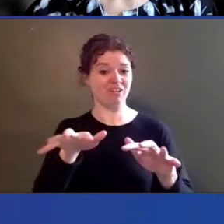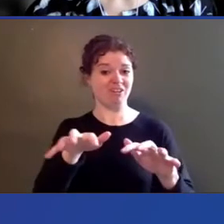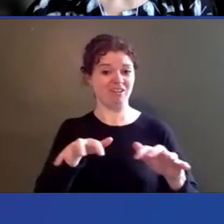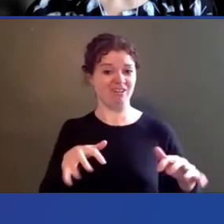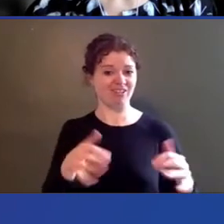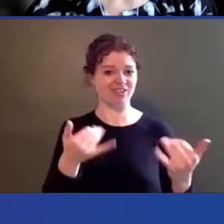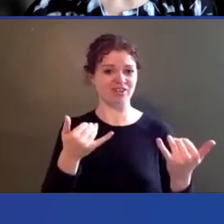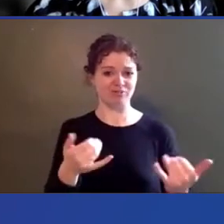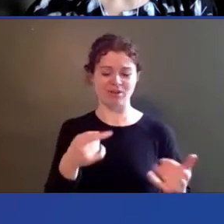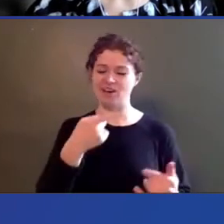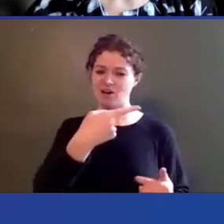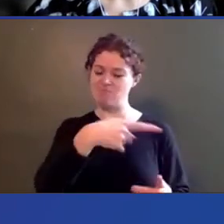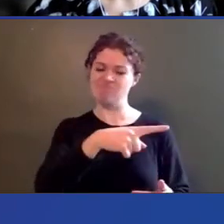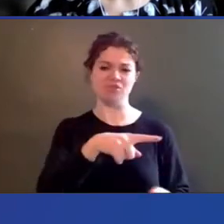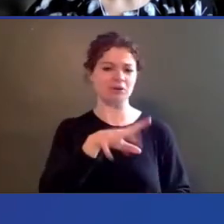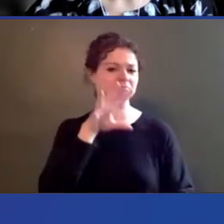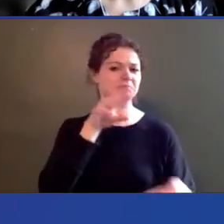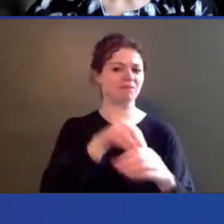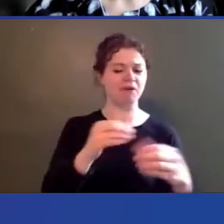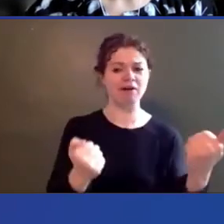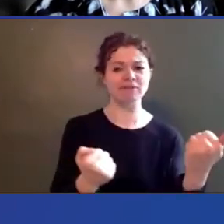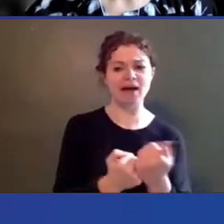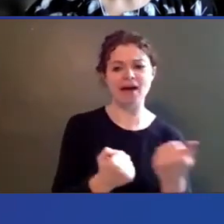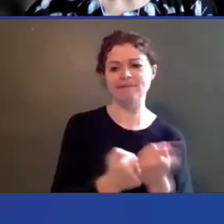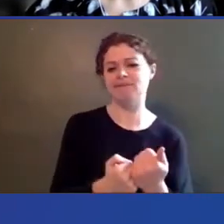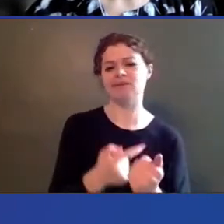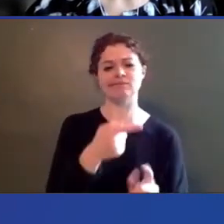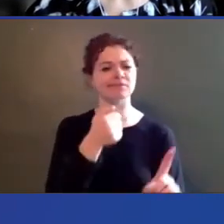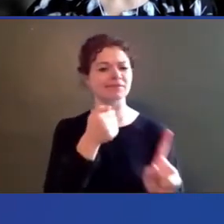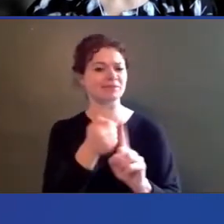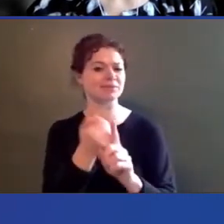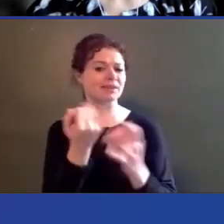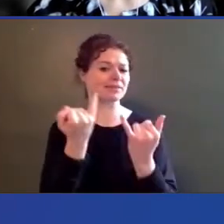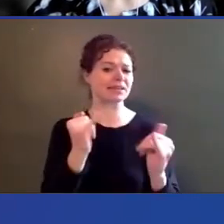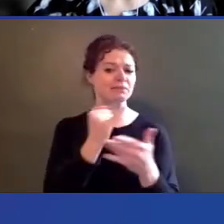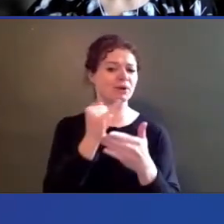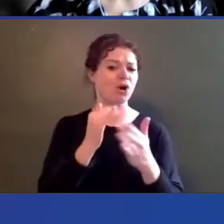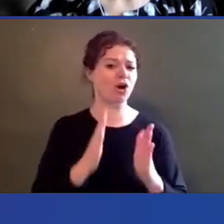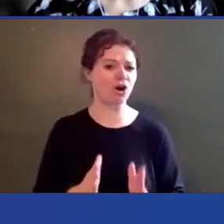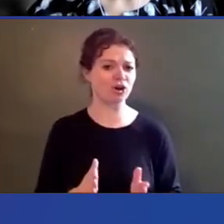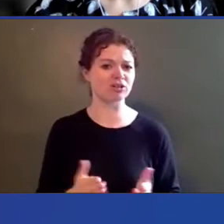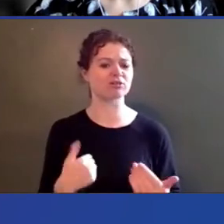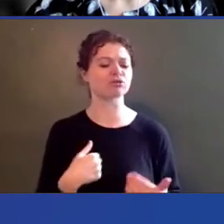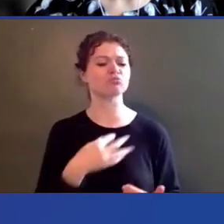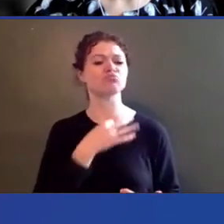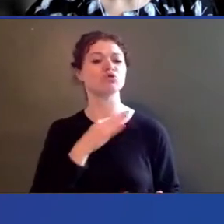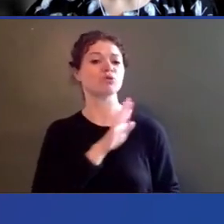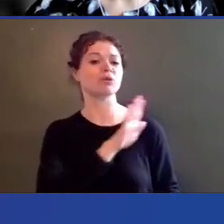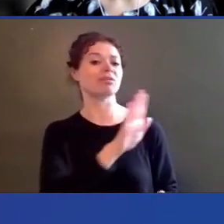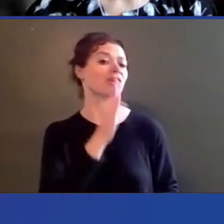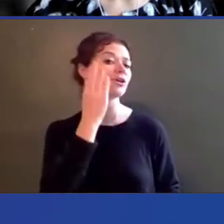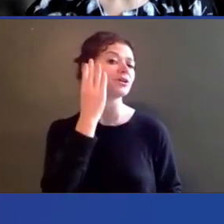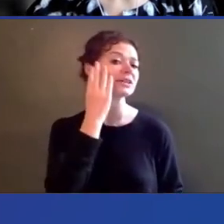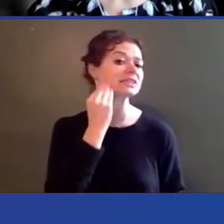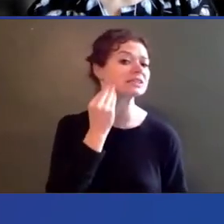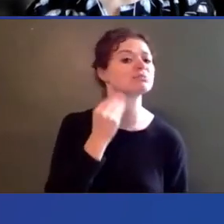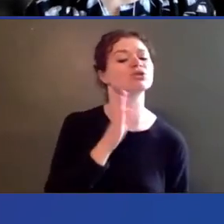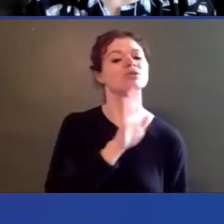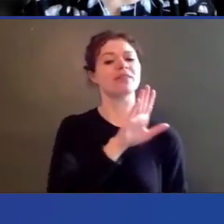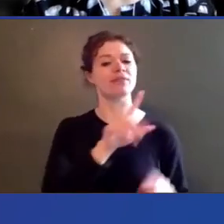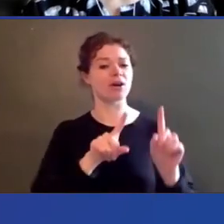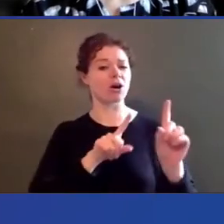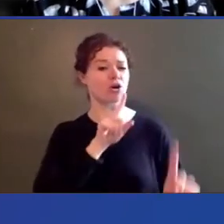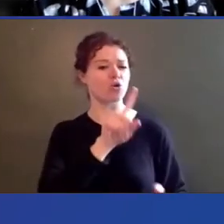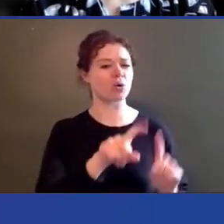been engaging in advocacy as independent artists, and I'm just wondering any reflections that they have or questions for us, but of